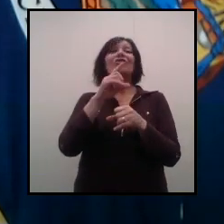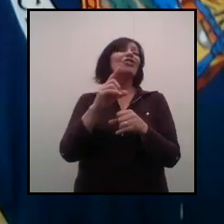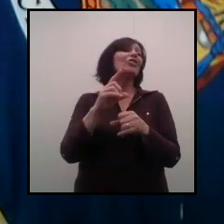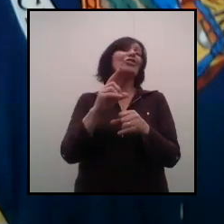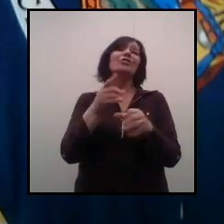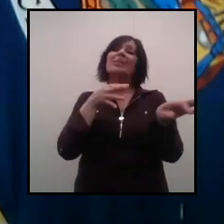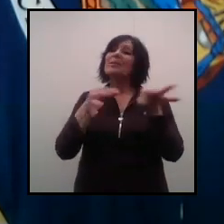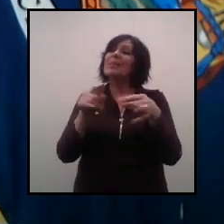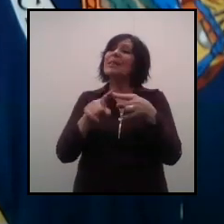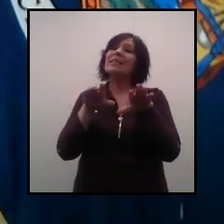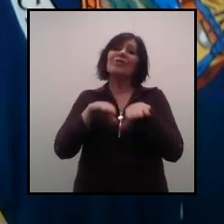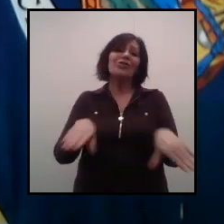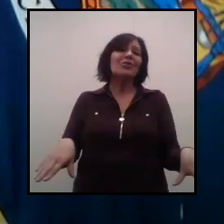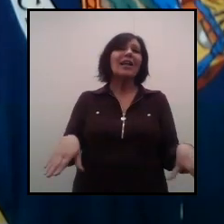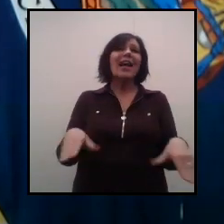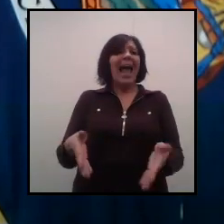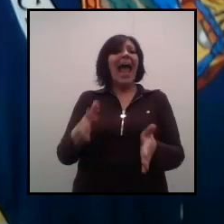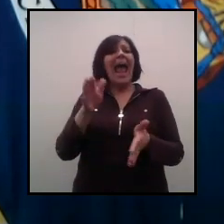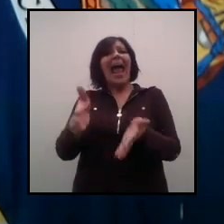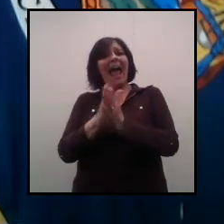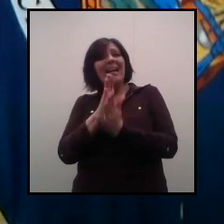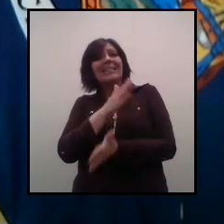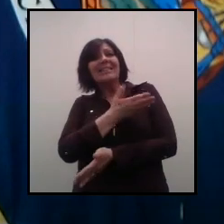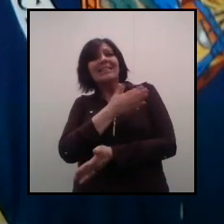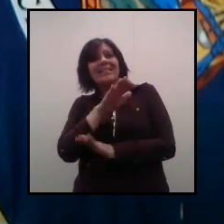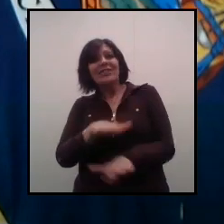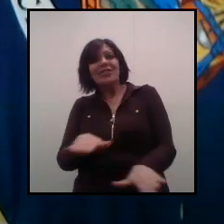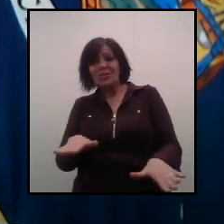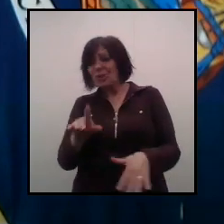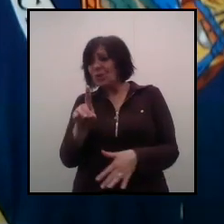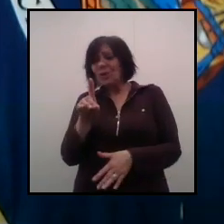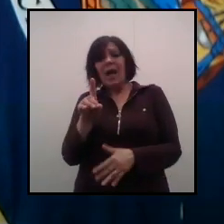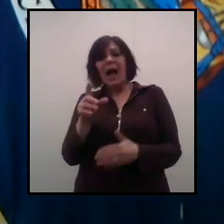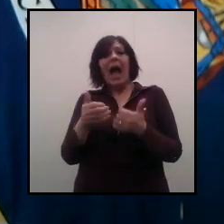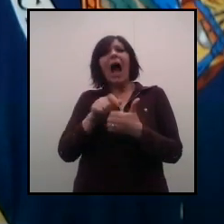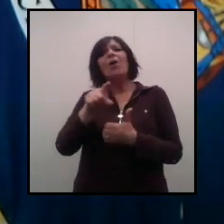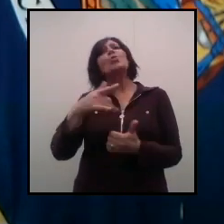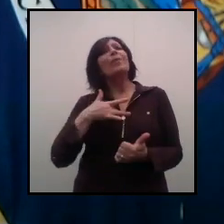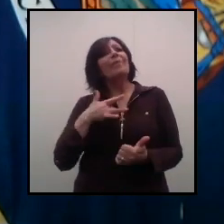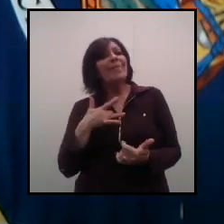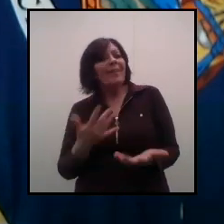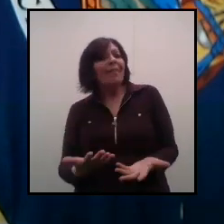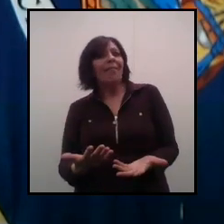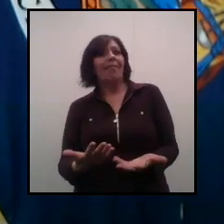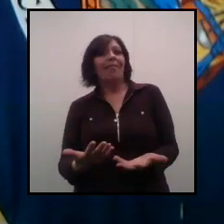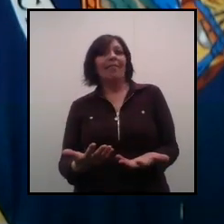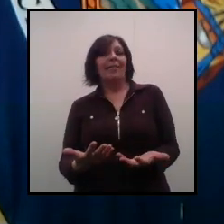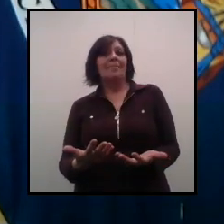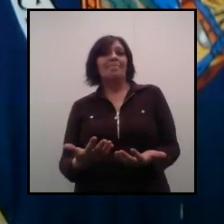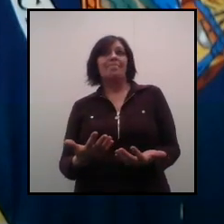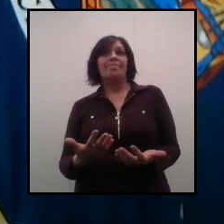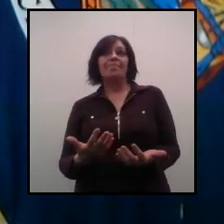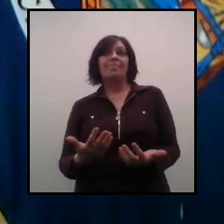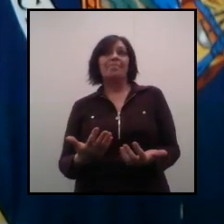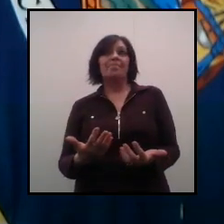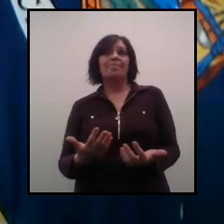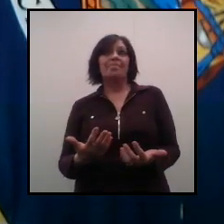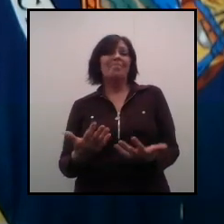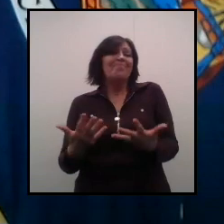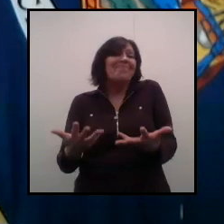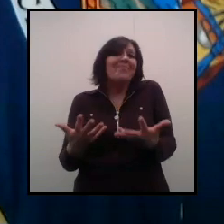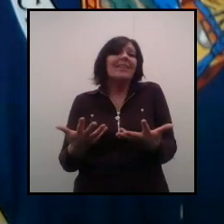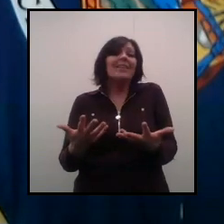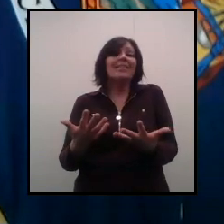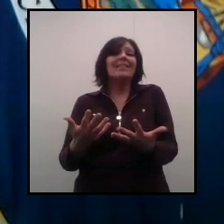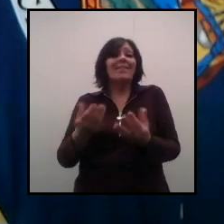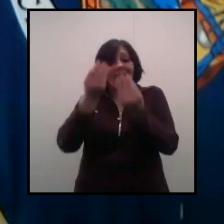to them about it. Ask them, how does this make you feel? And you